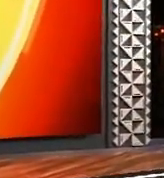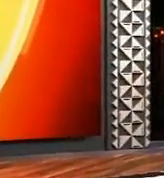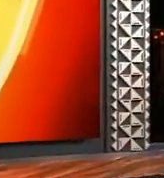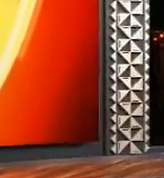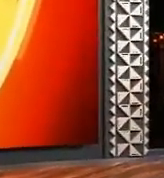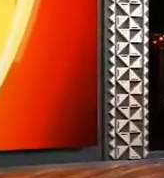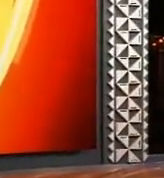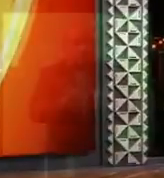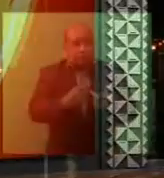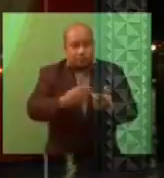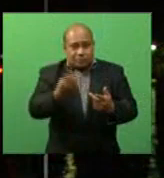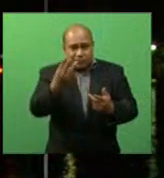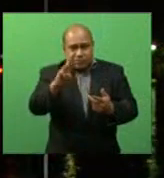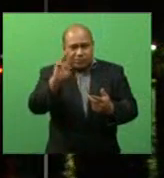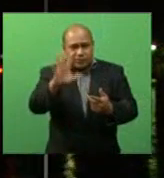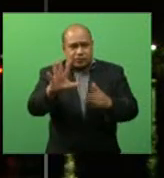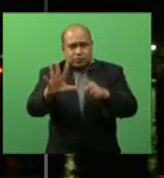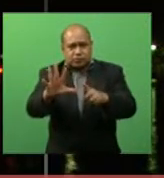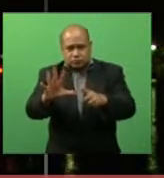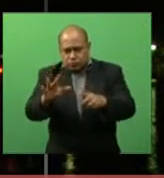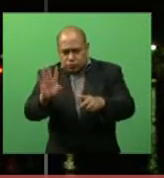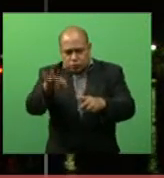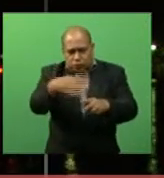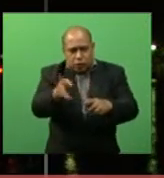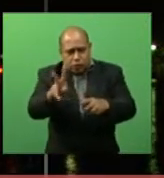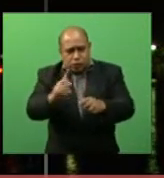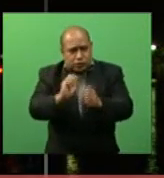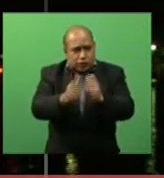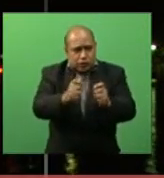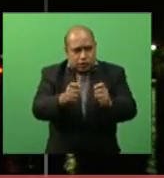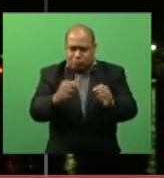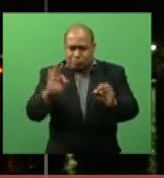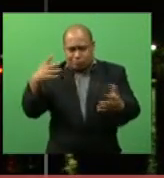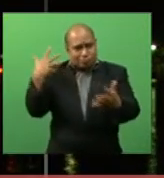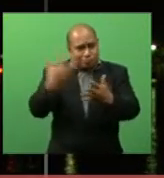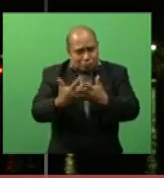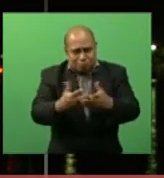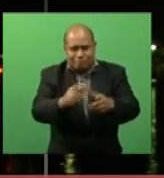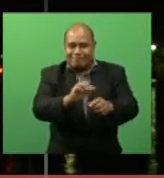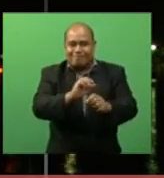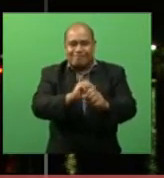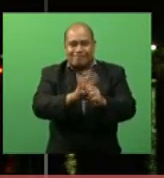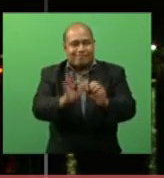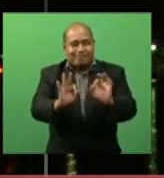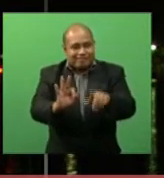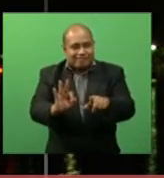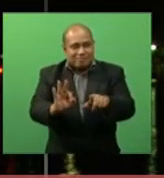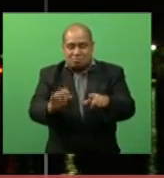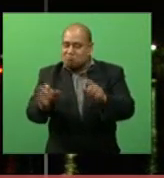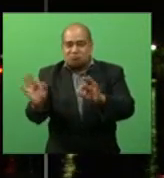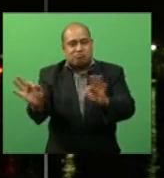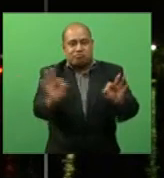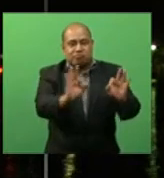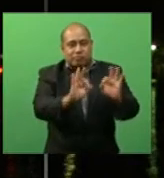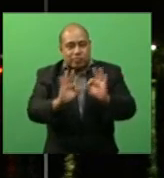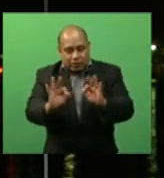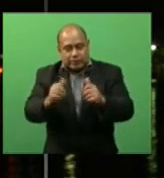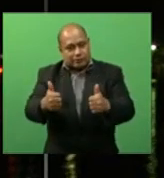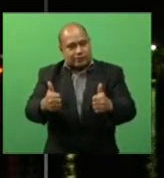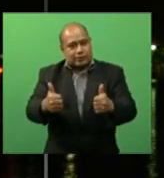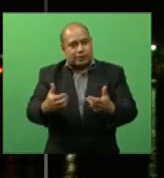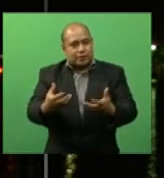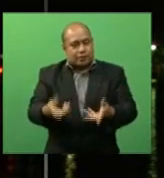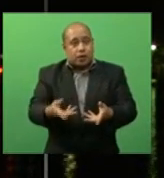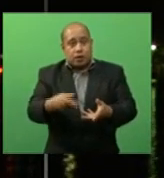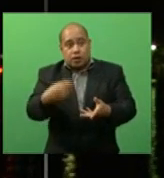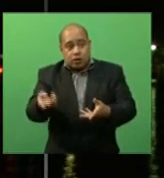35 COVID-19 tests were carried out overnight, all coming back negative. With 4 active cases remaining, the Health Ministry